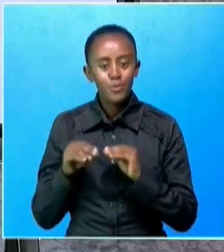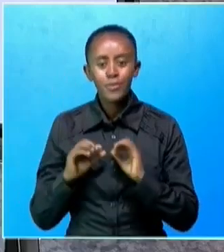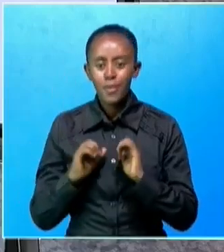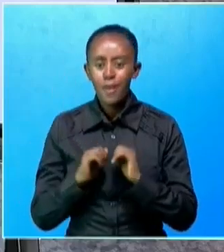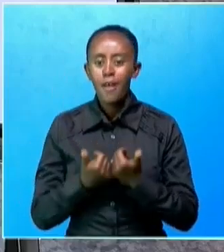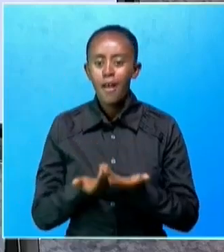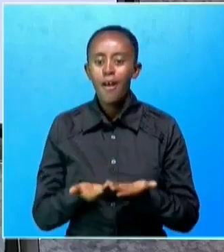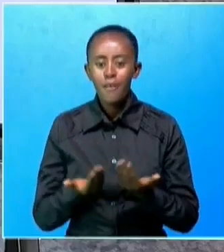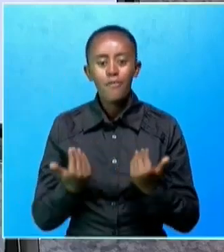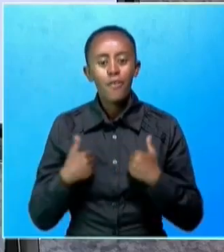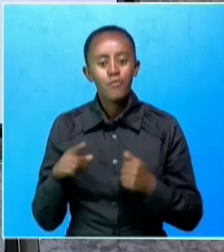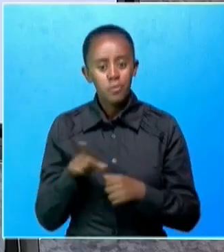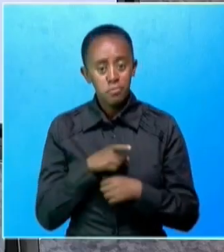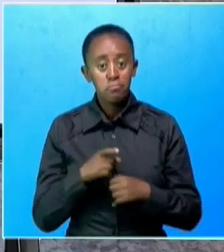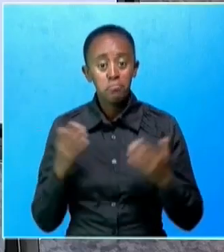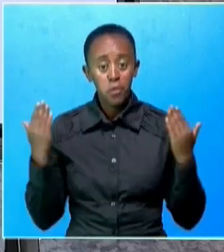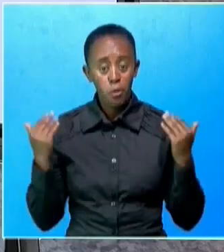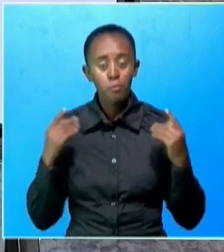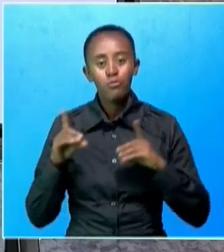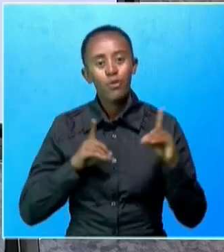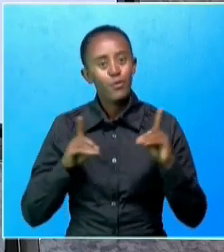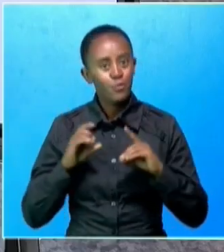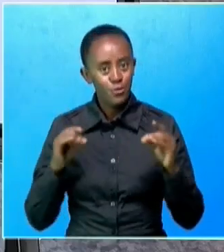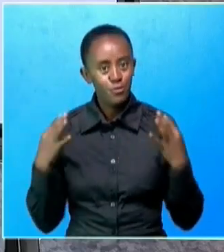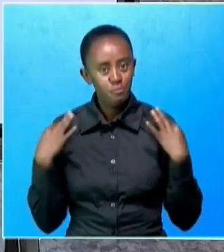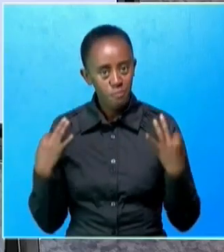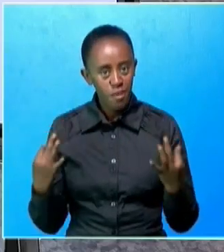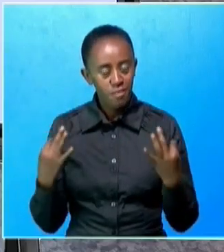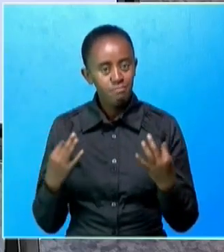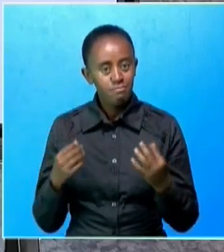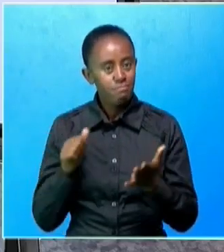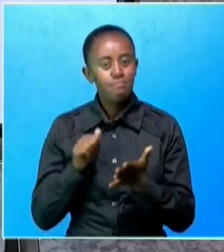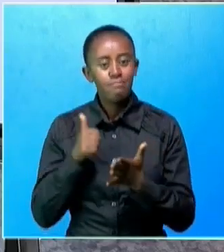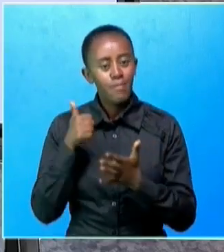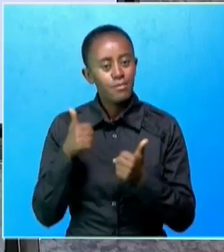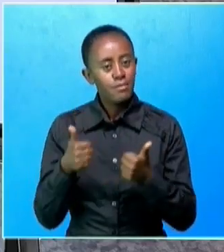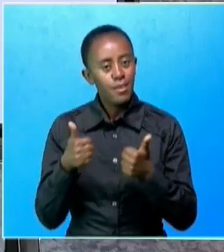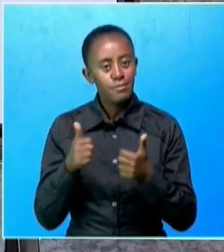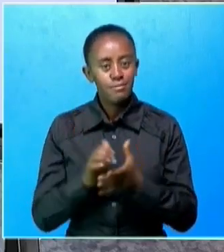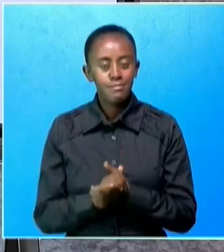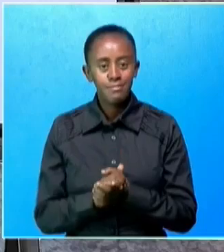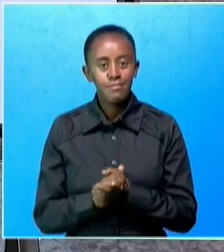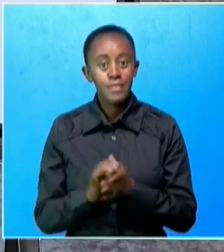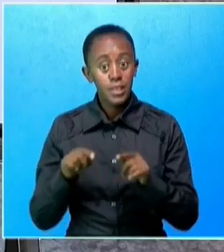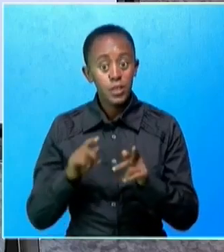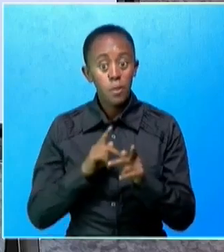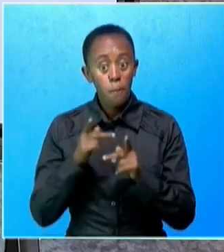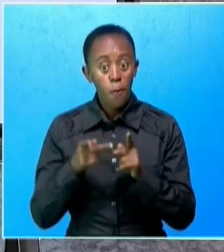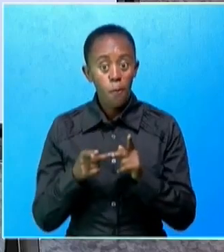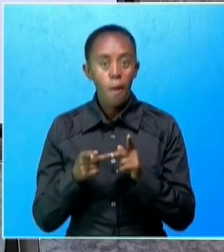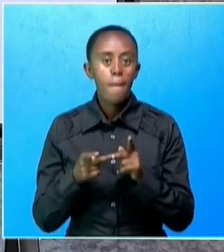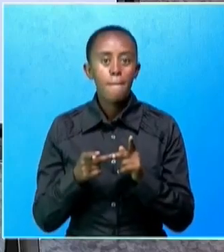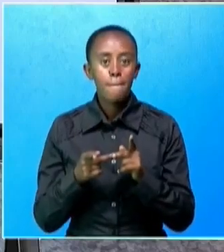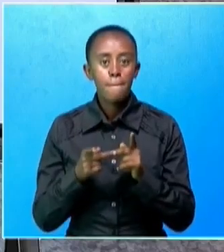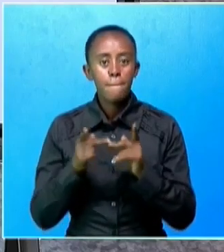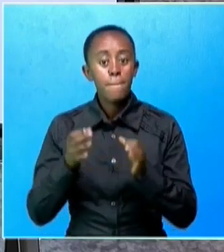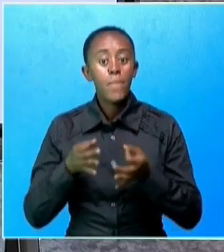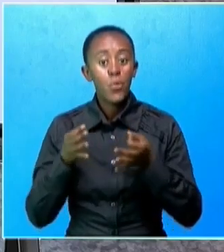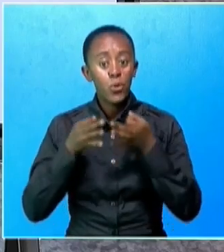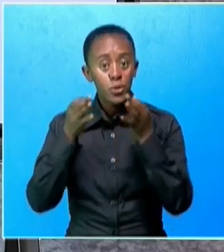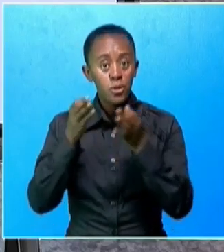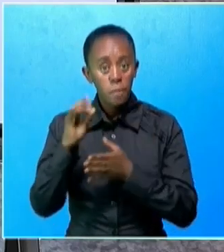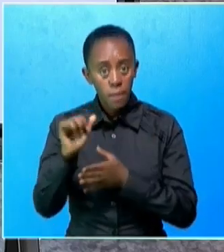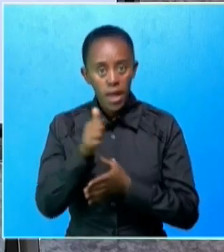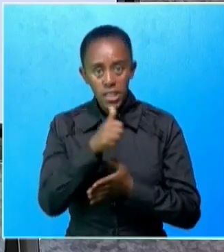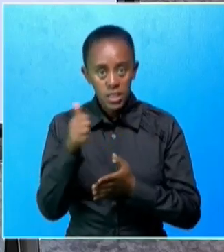How have you been? I hope you are doing well. That's great. This program is brought to you by Addis